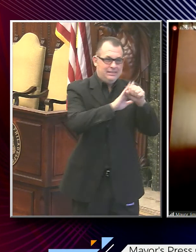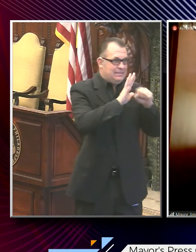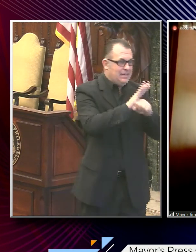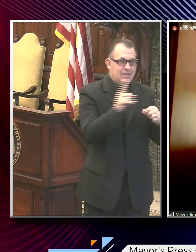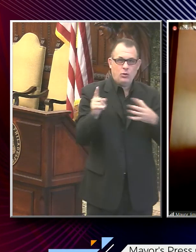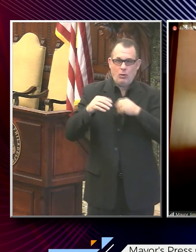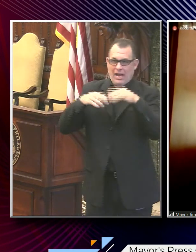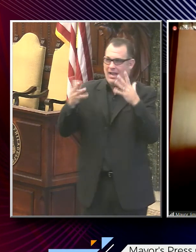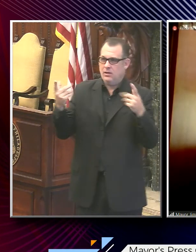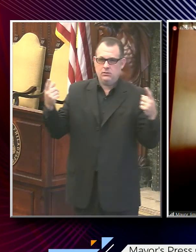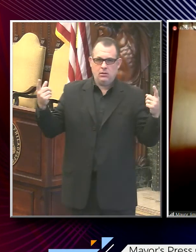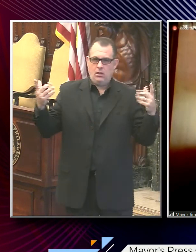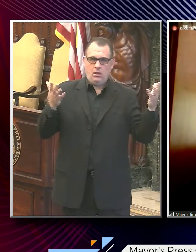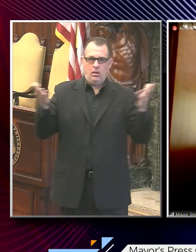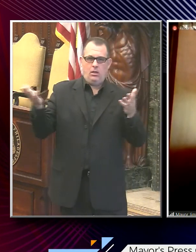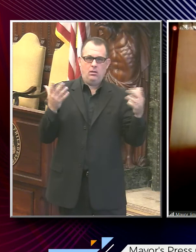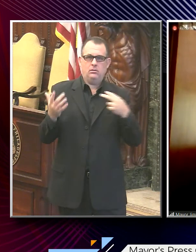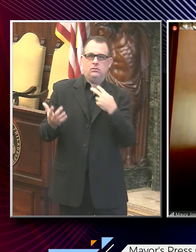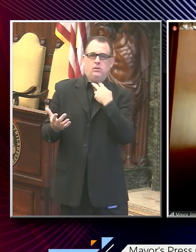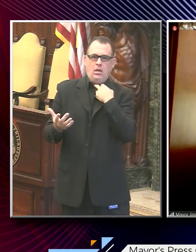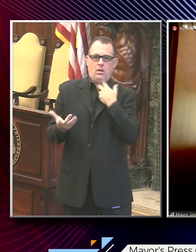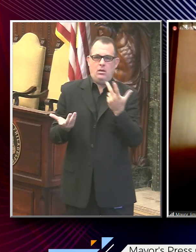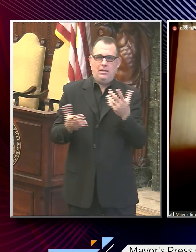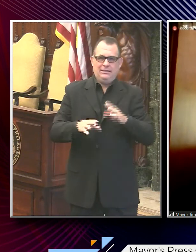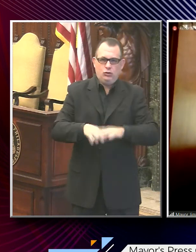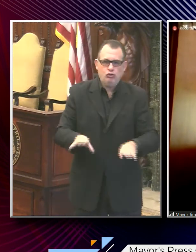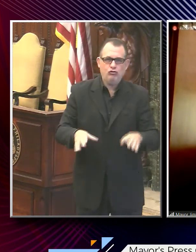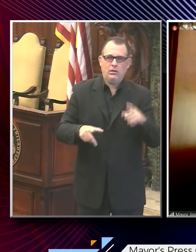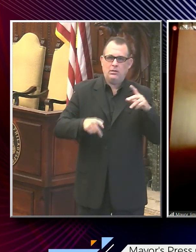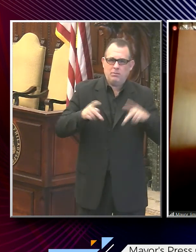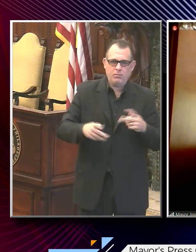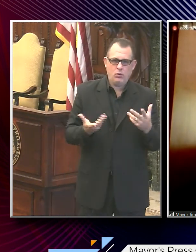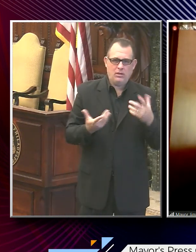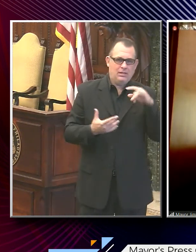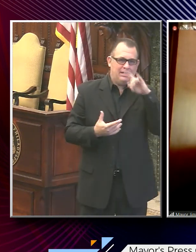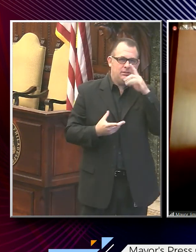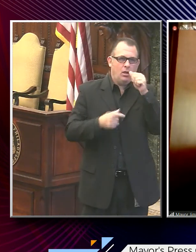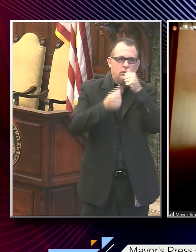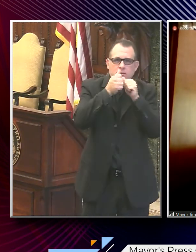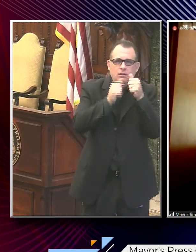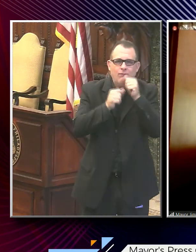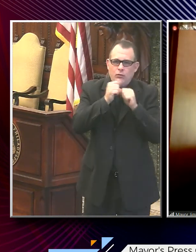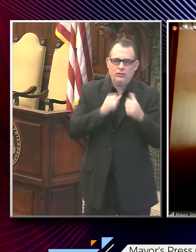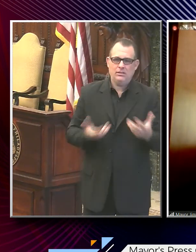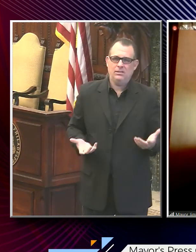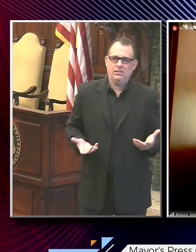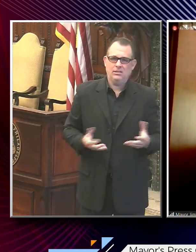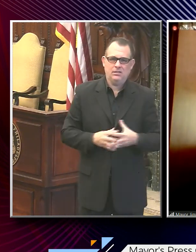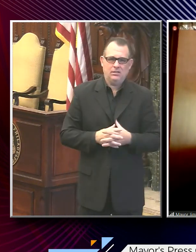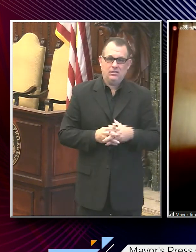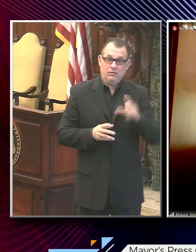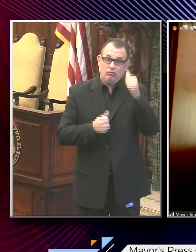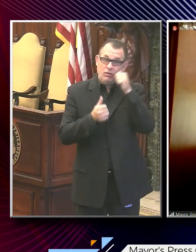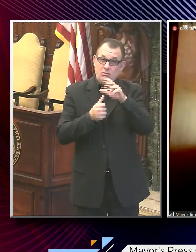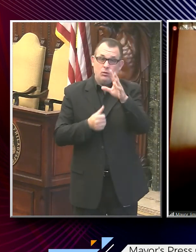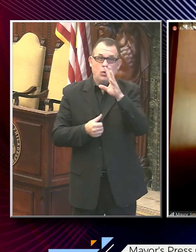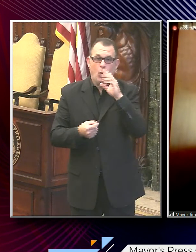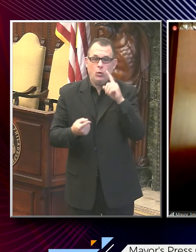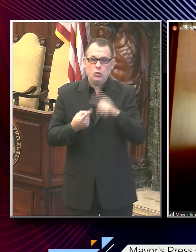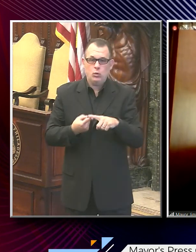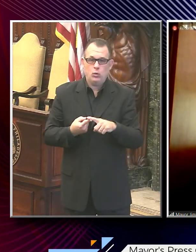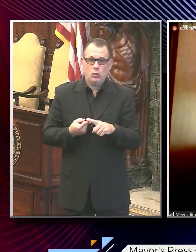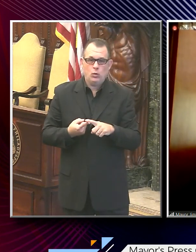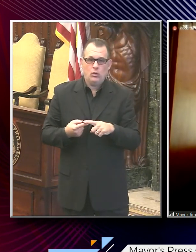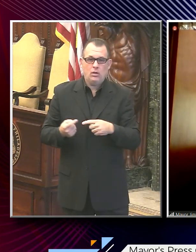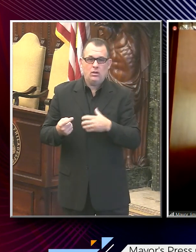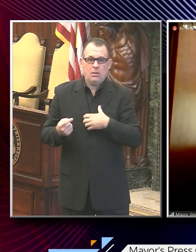our kids are suffering because it's a gun crazy country and they're not willing to step back. I remember speaking to a mayor of Quebec